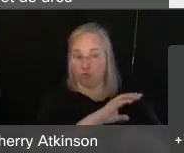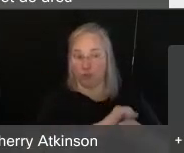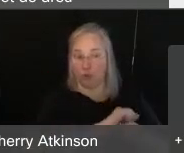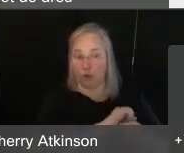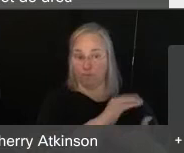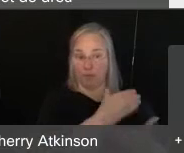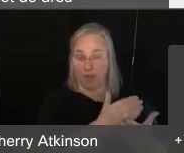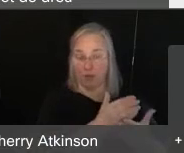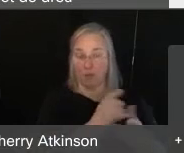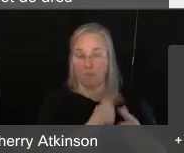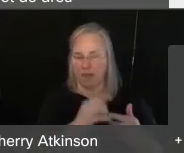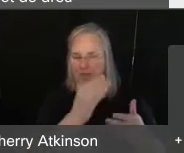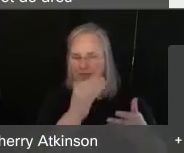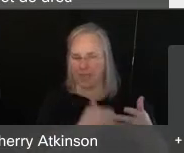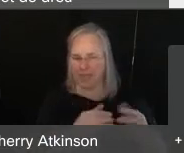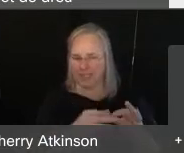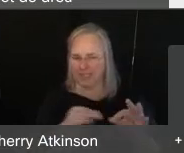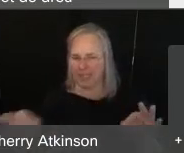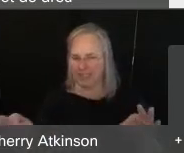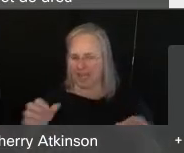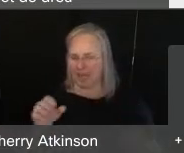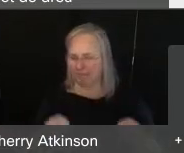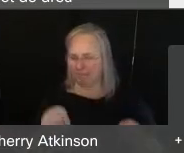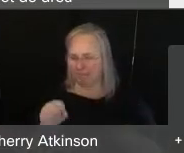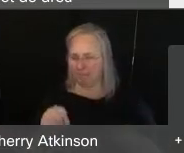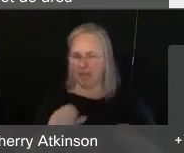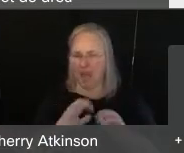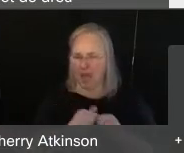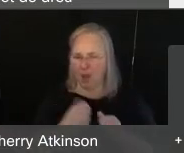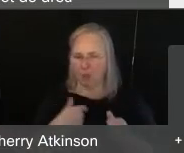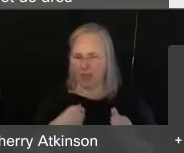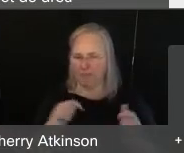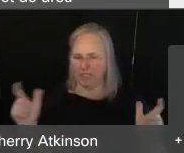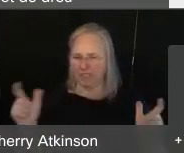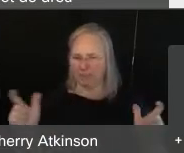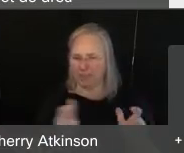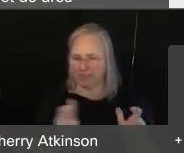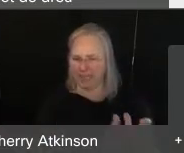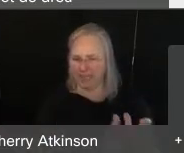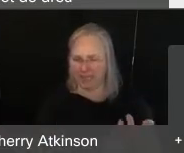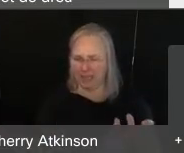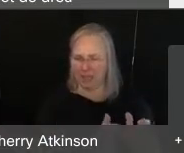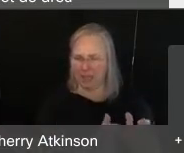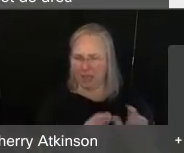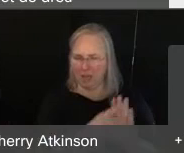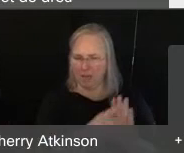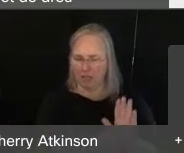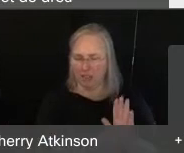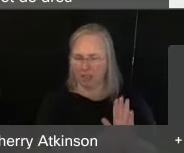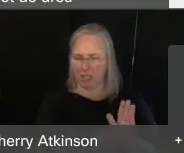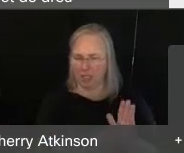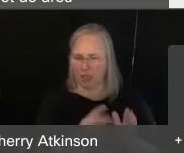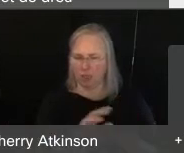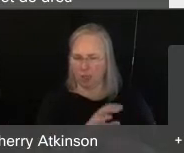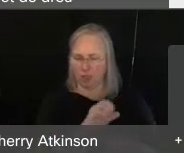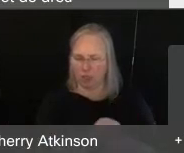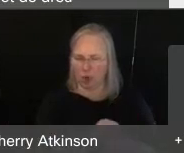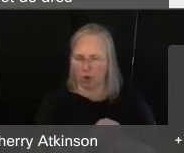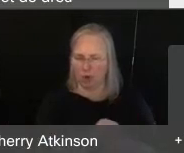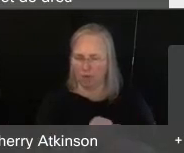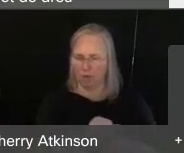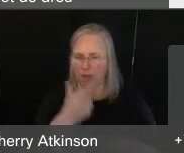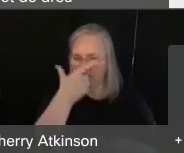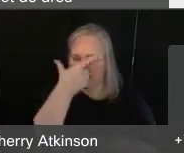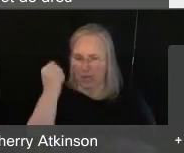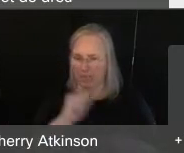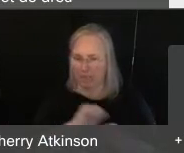about. How we've depleted the policy reserve to bridge because of the pandemic. At the